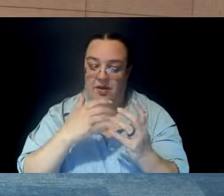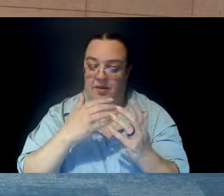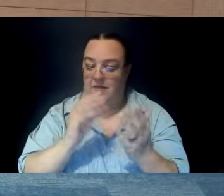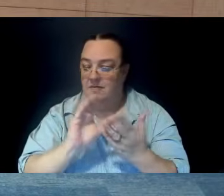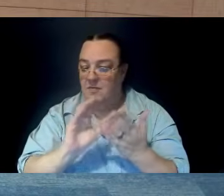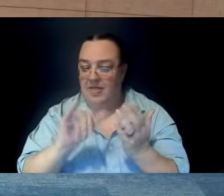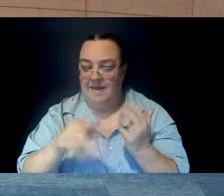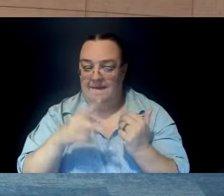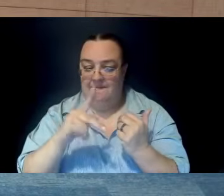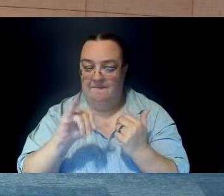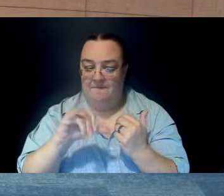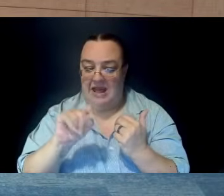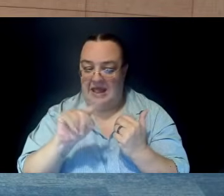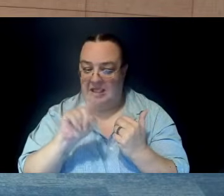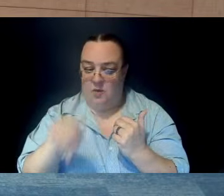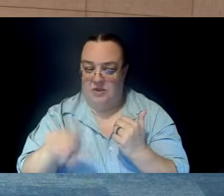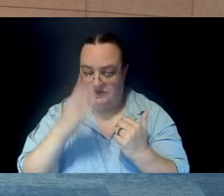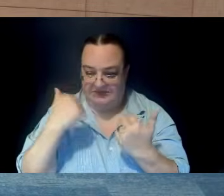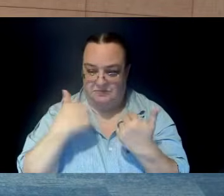to understand this. Yeah.